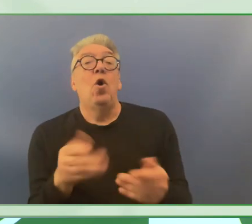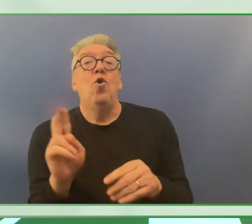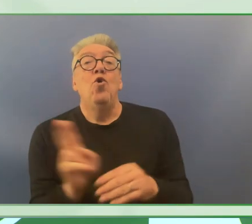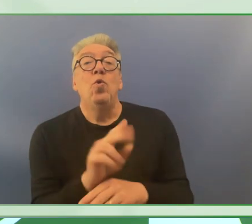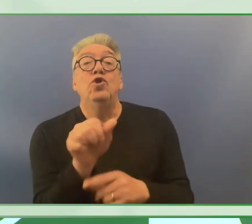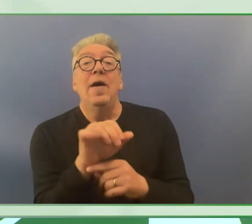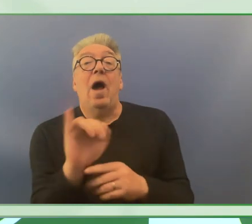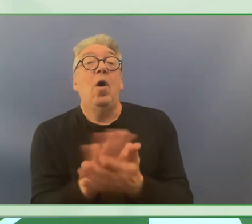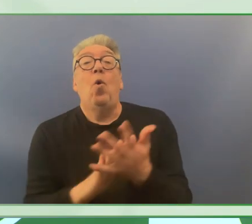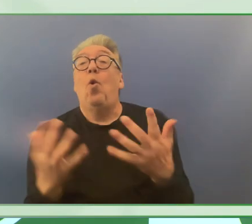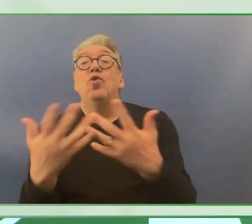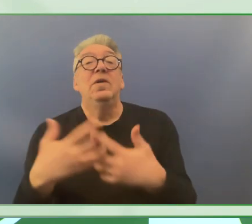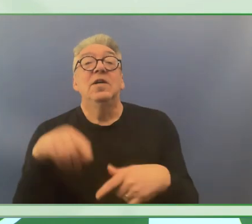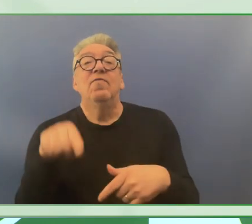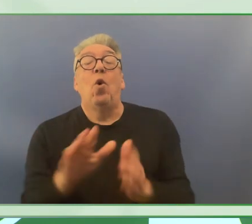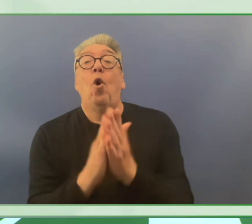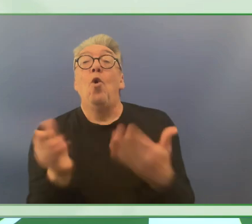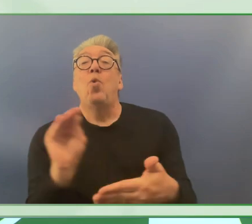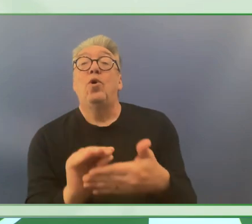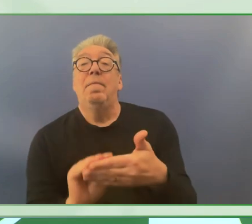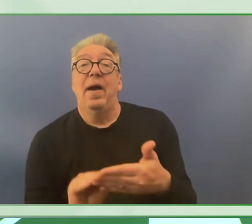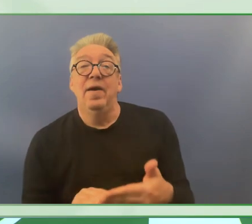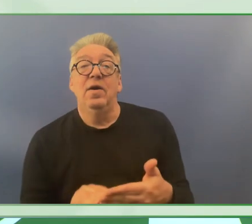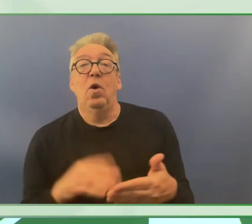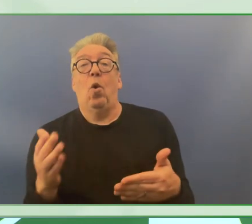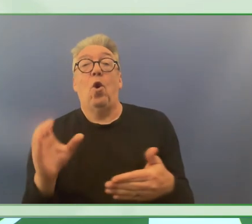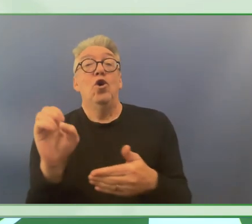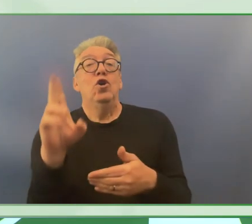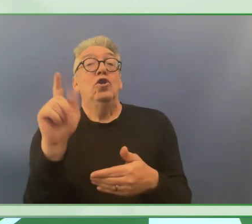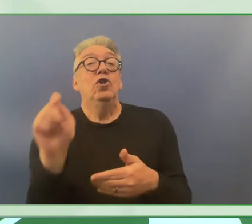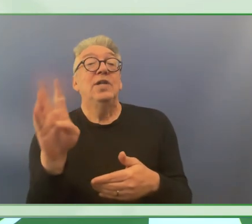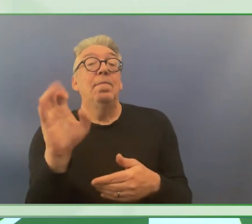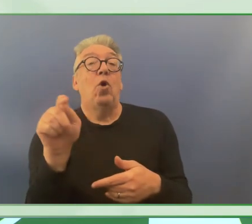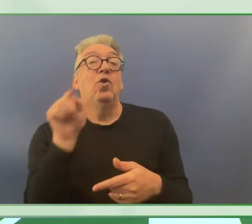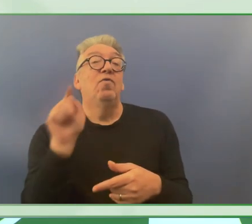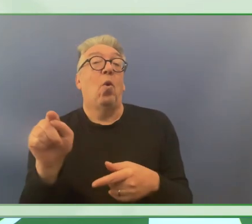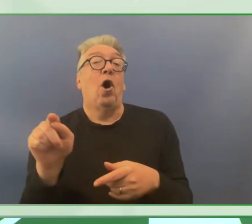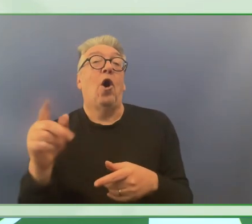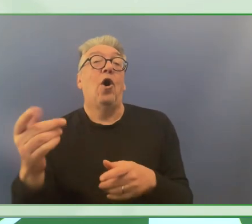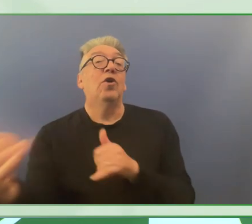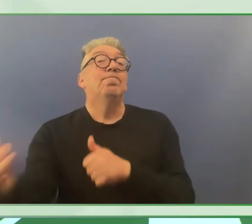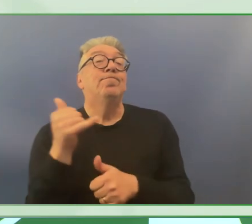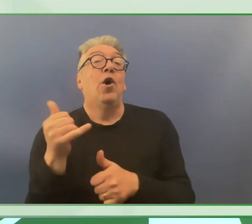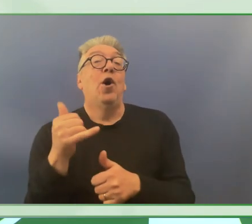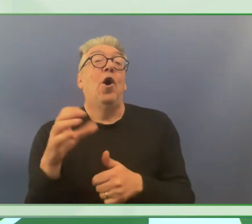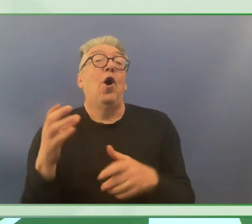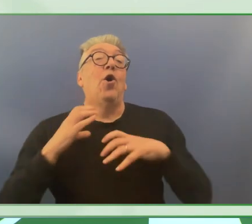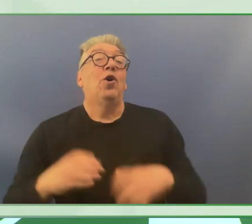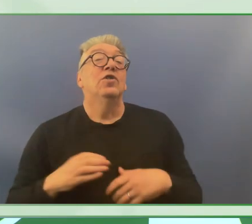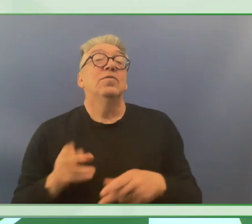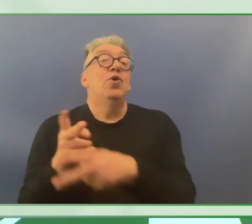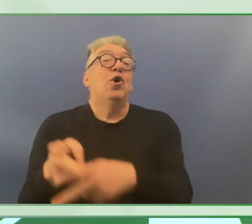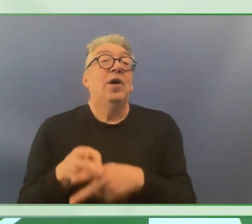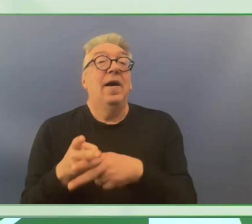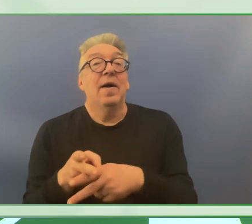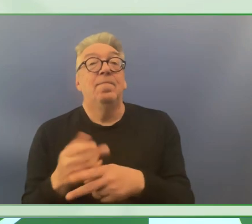for bookkeeping, or something like chatbot for your customer care, or AI voice solutions. There's a lot of things you can use within